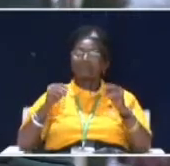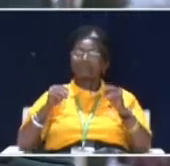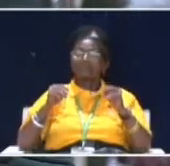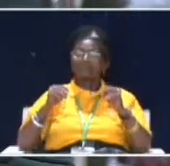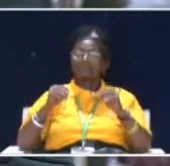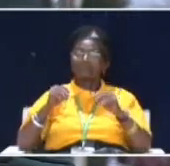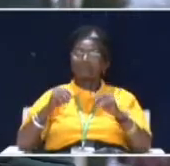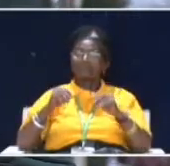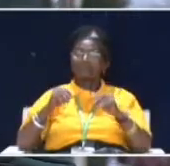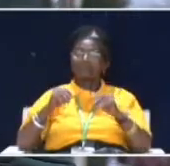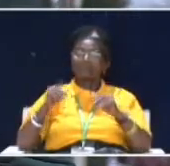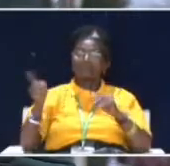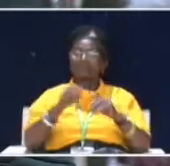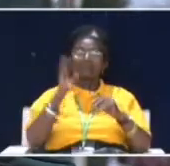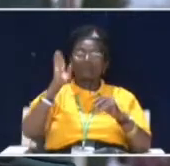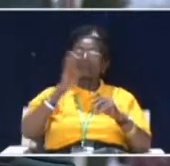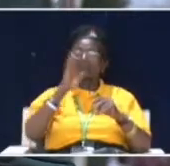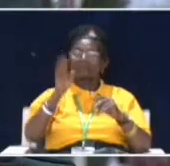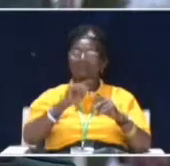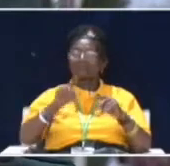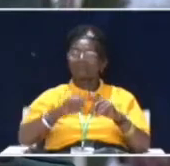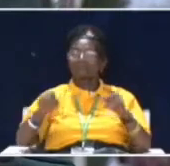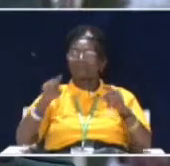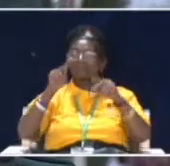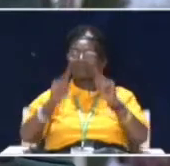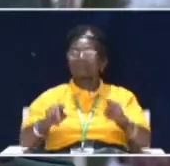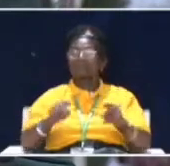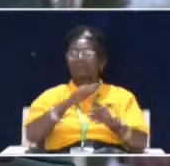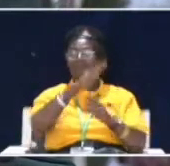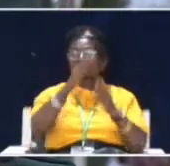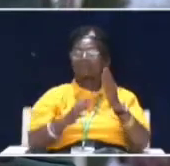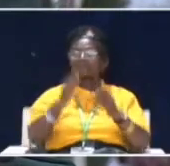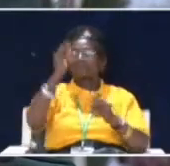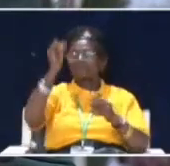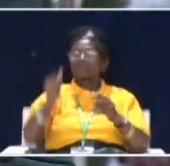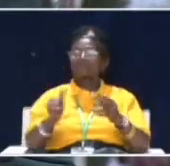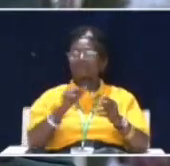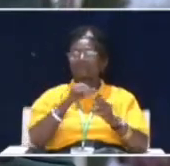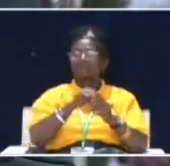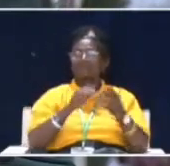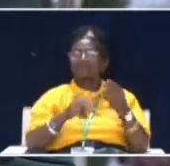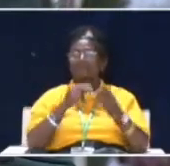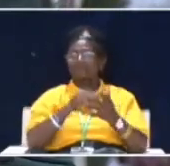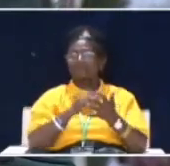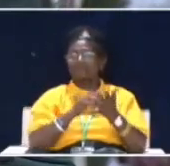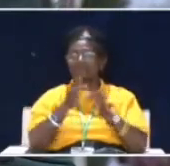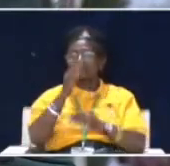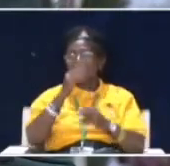yìí. You'll be a different person entirely. Wà á ti di ẹni ọ̀tún.